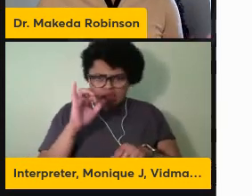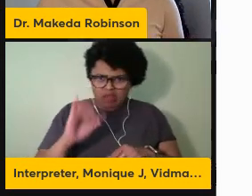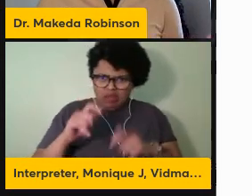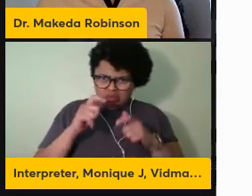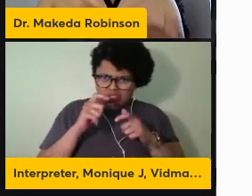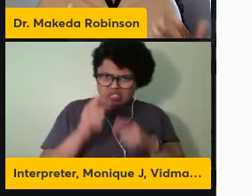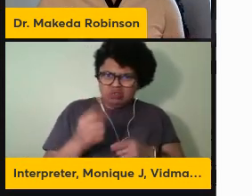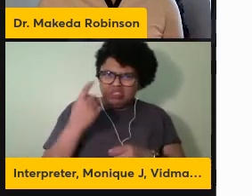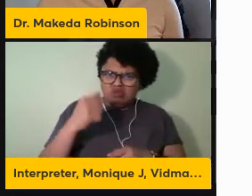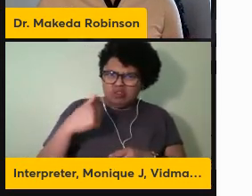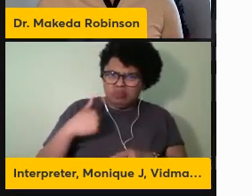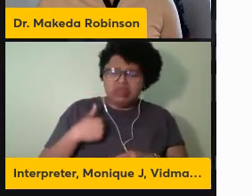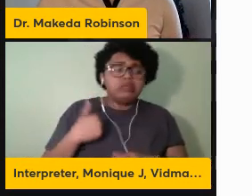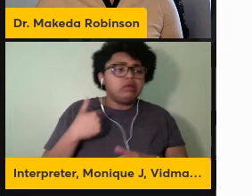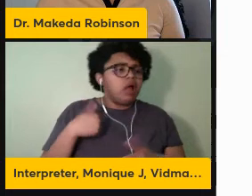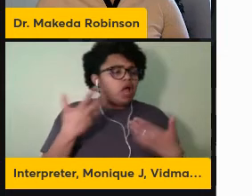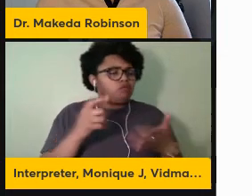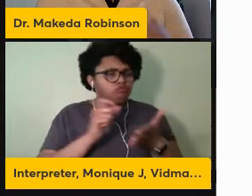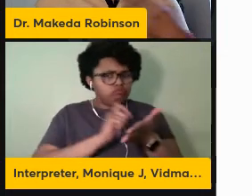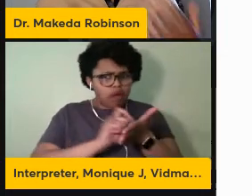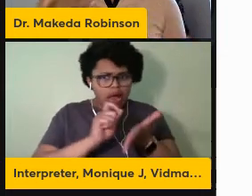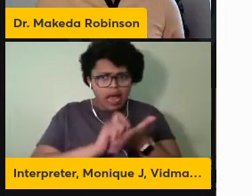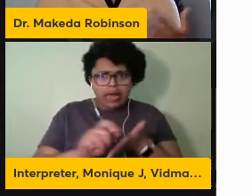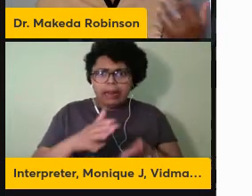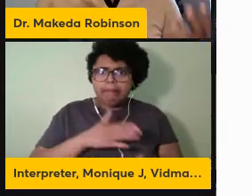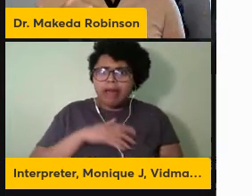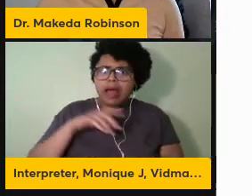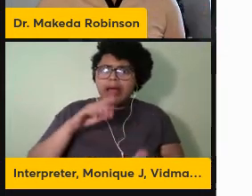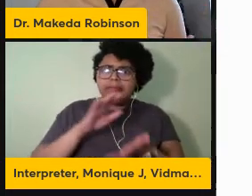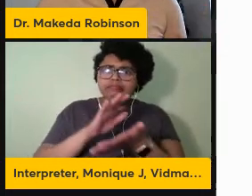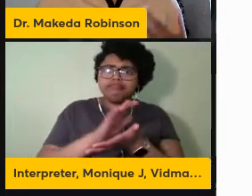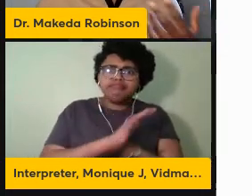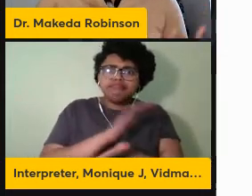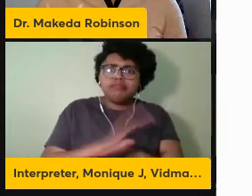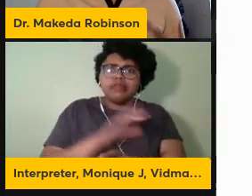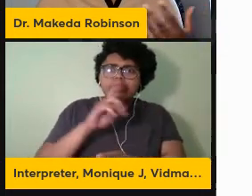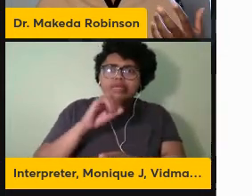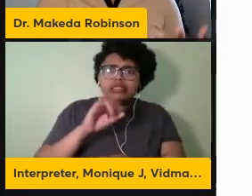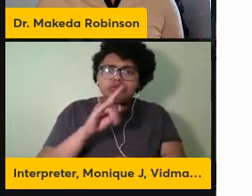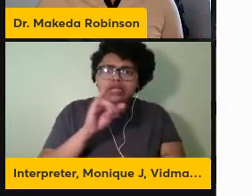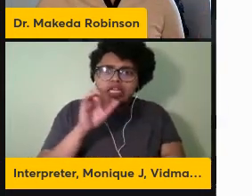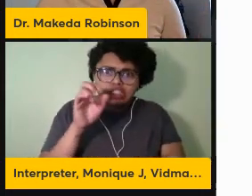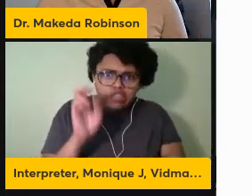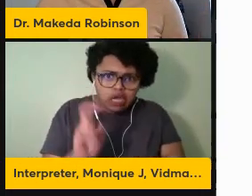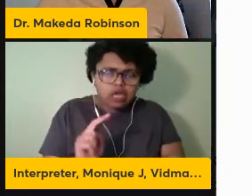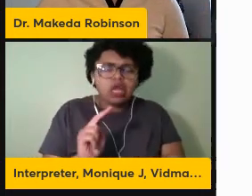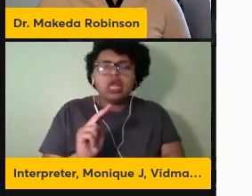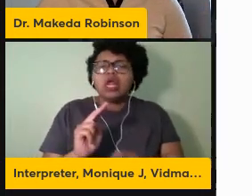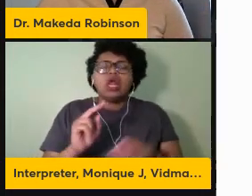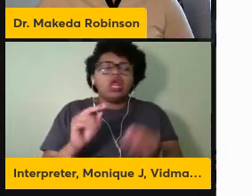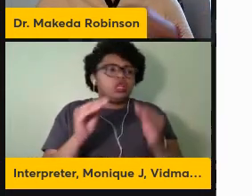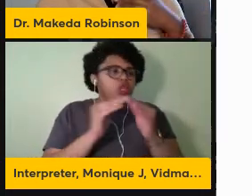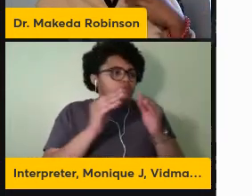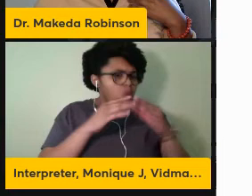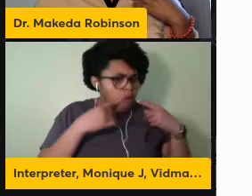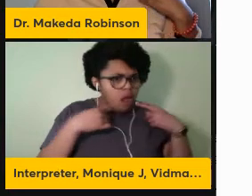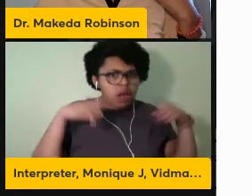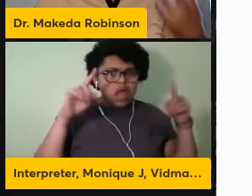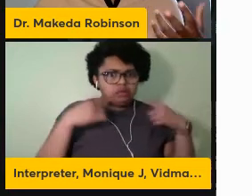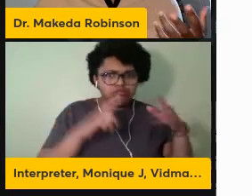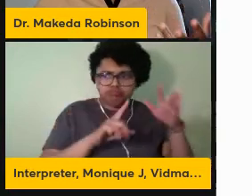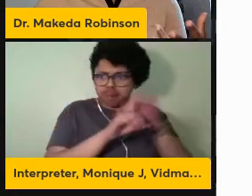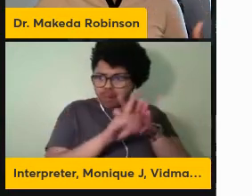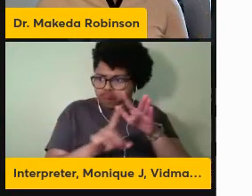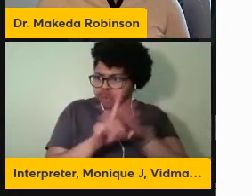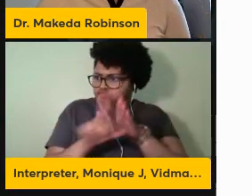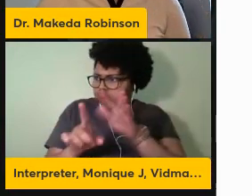was writing my dissertation, multiple new announcements began to come up about this virus. The